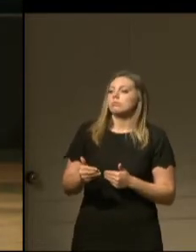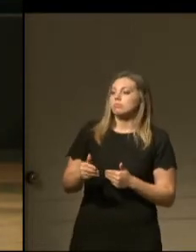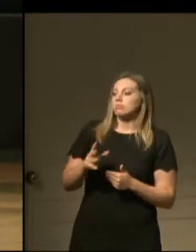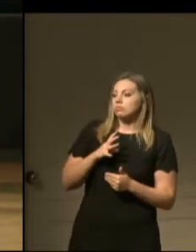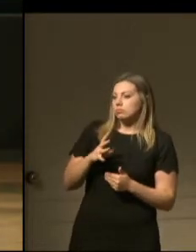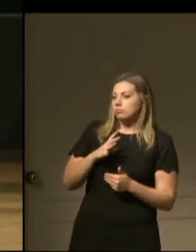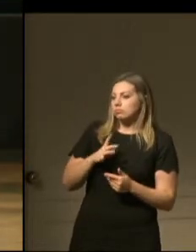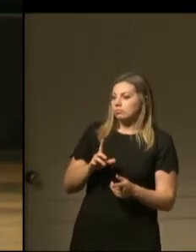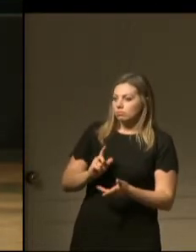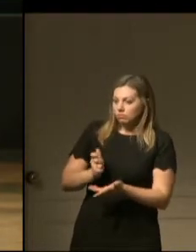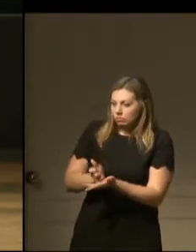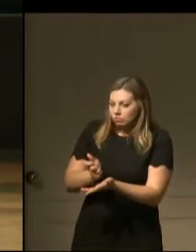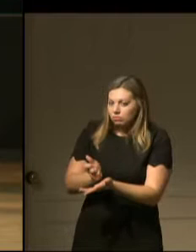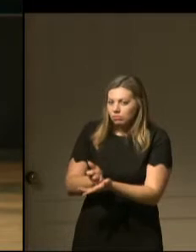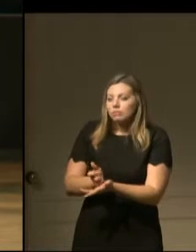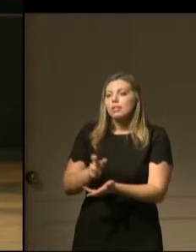something,